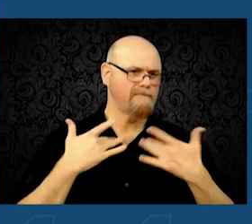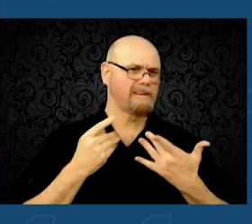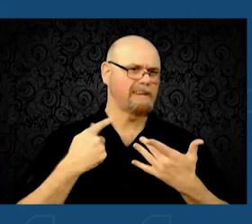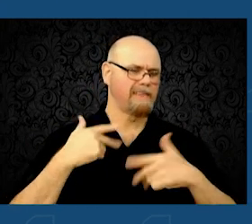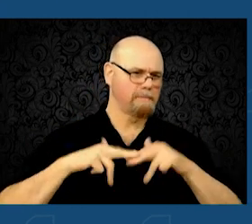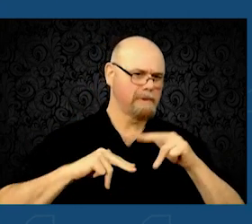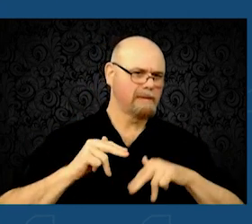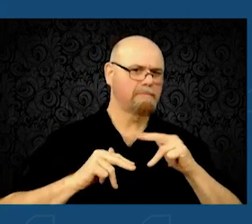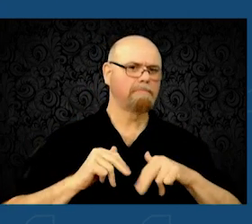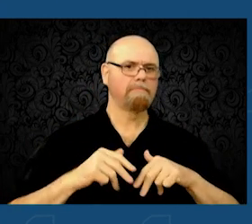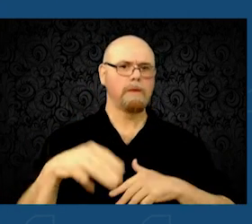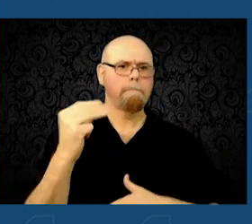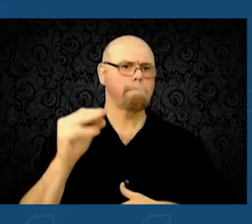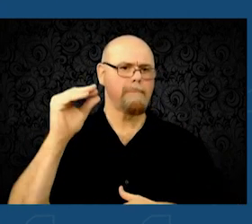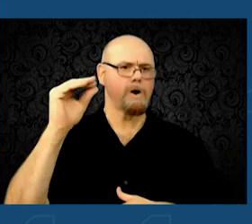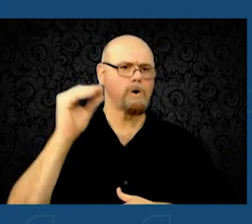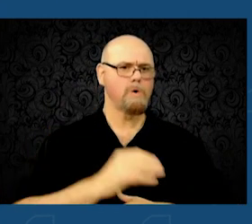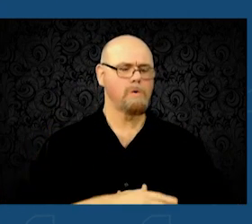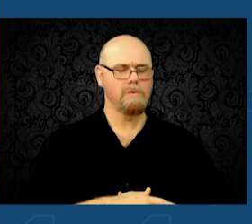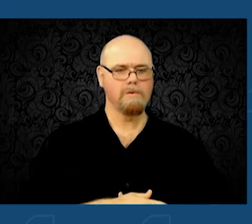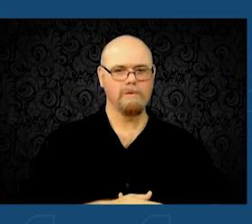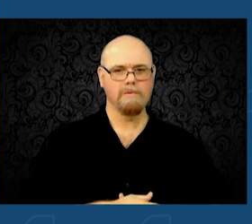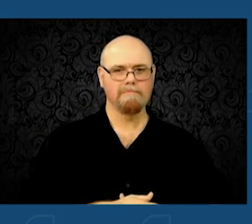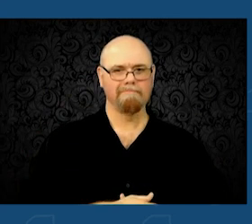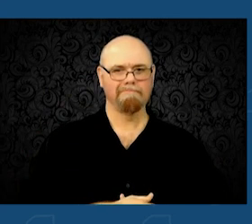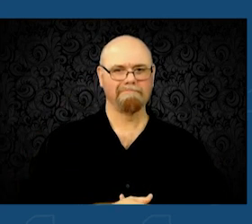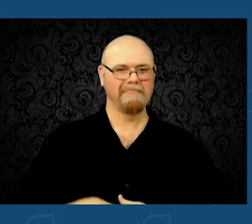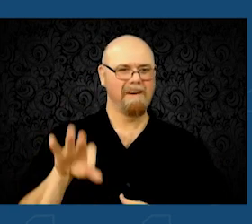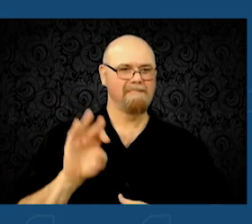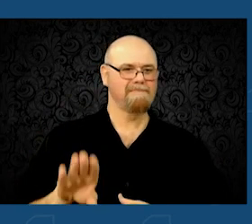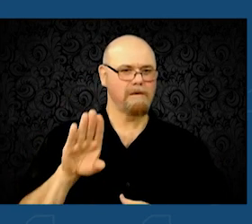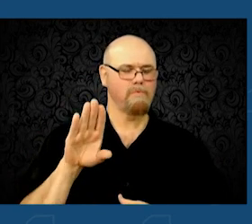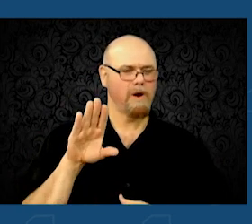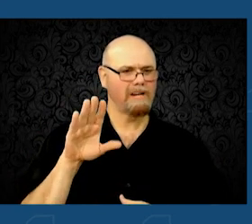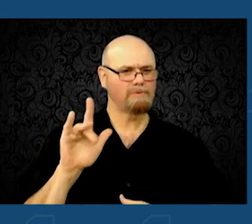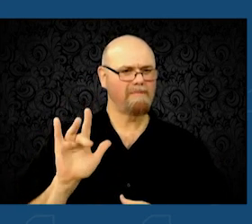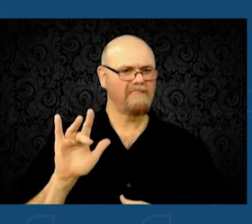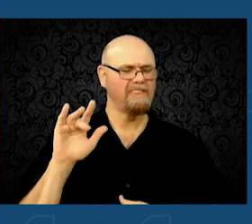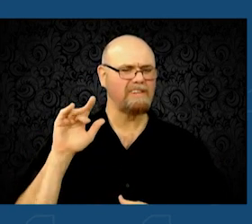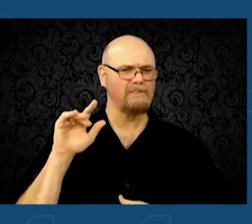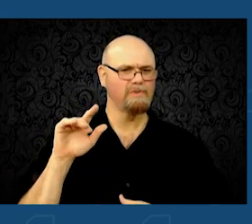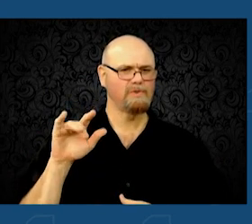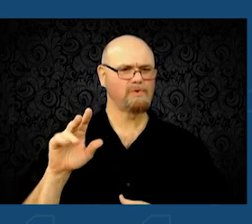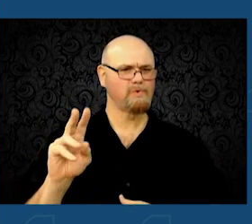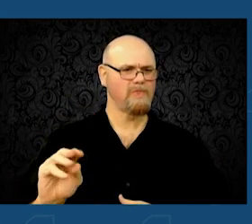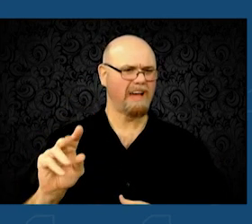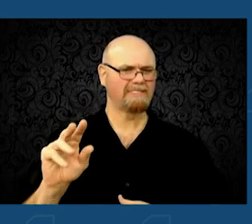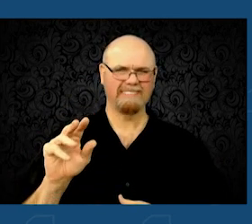Mo, on February 25th, 2019, I walked in your office.